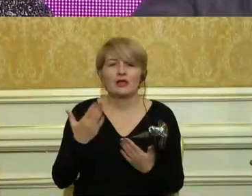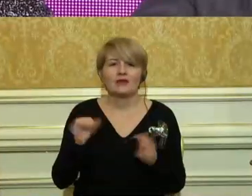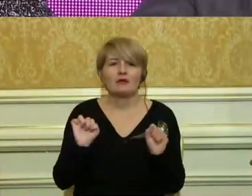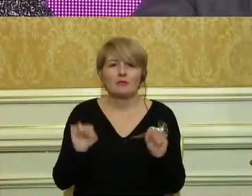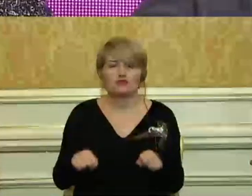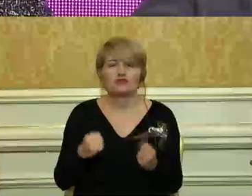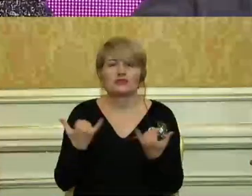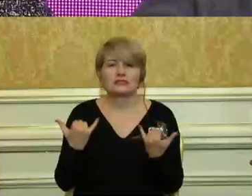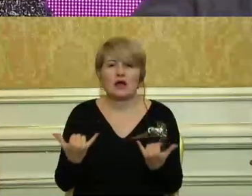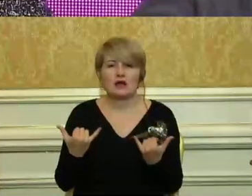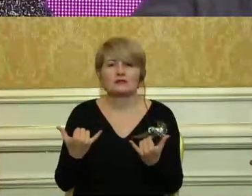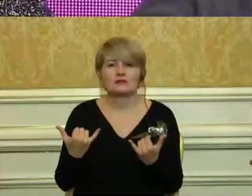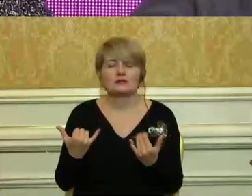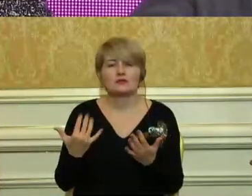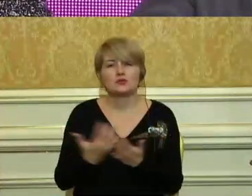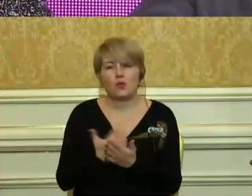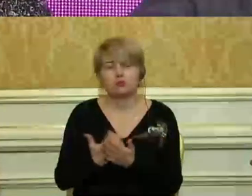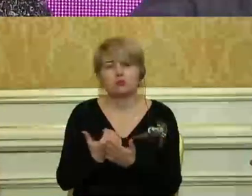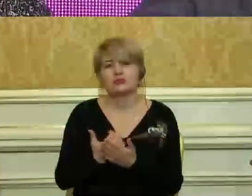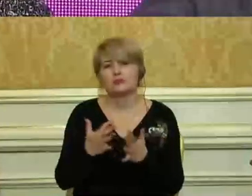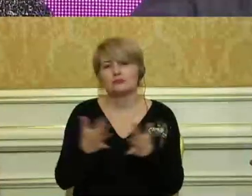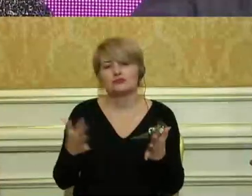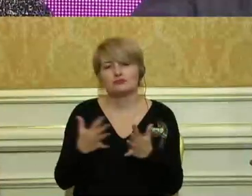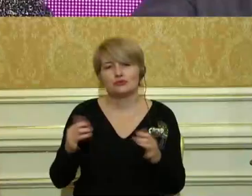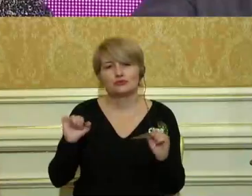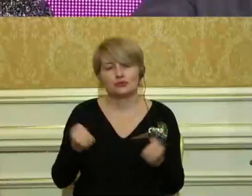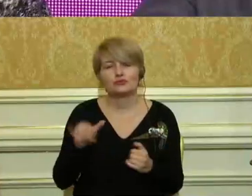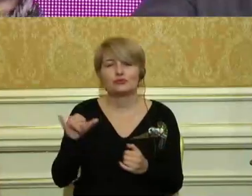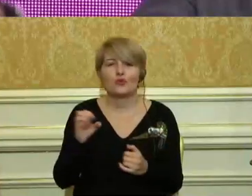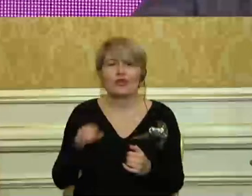in European Union, in NATO.